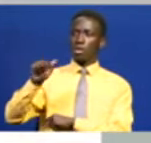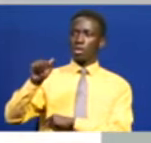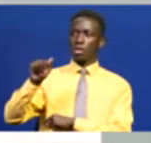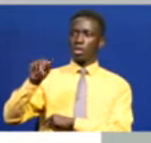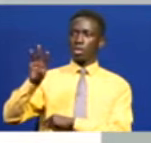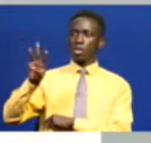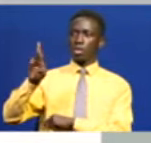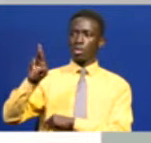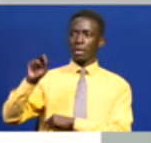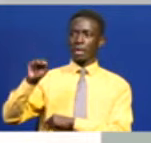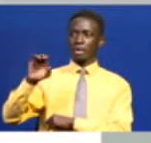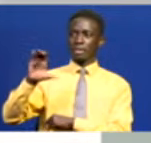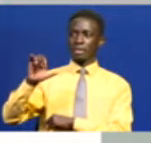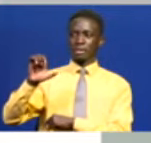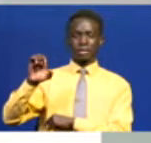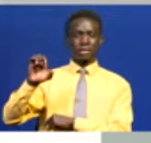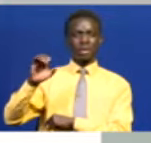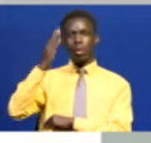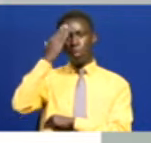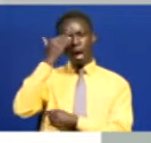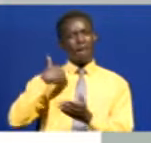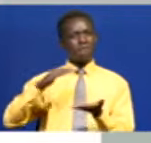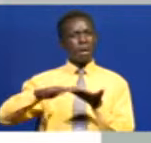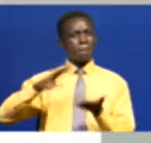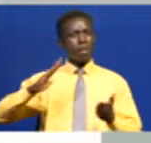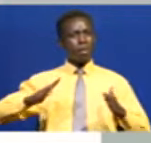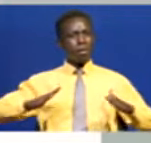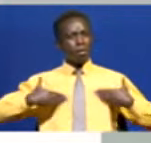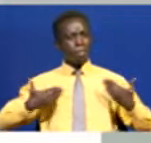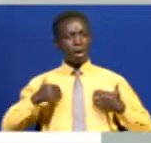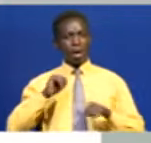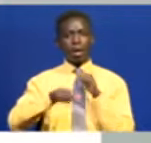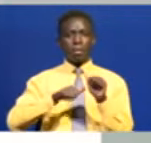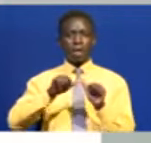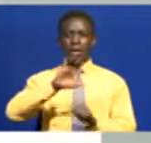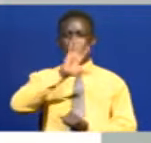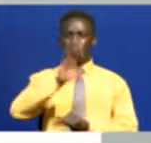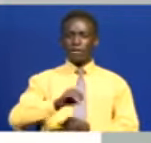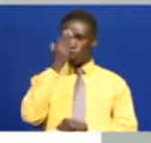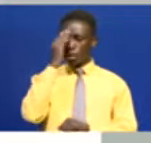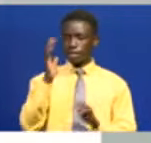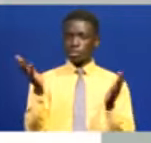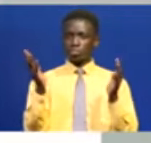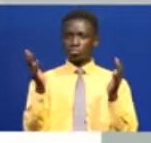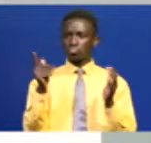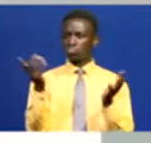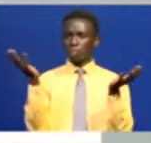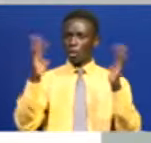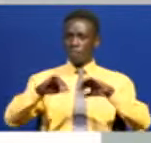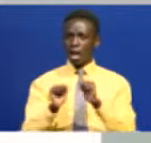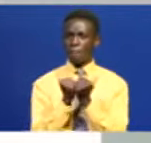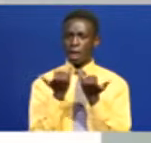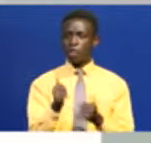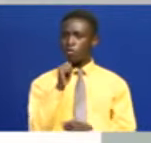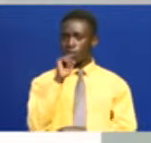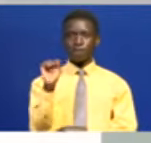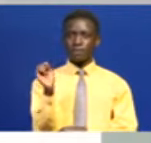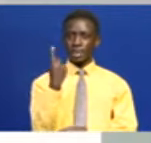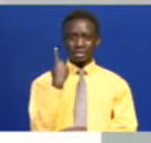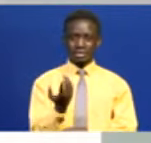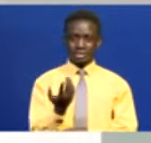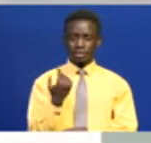much excitement about Africa, and why is this conference happening right now? It's not the first conference. We've